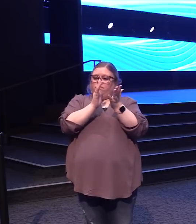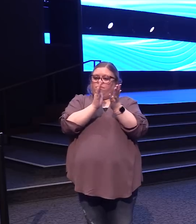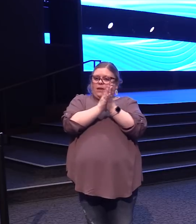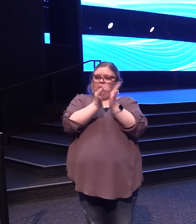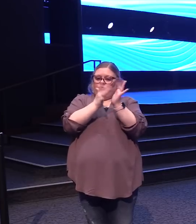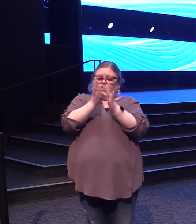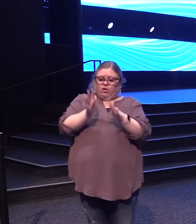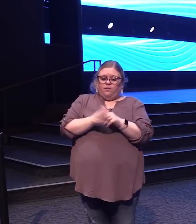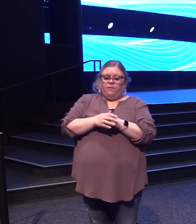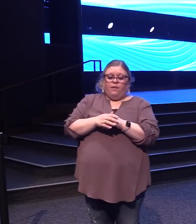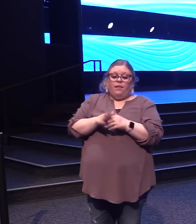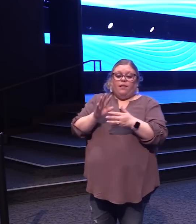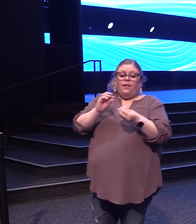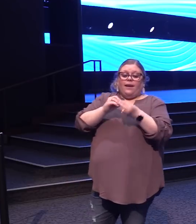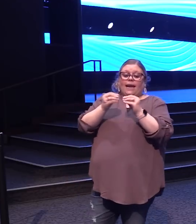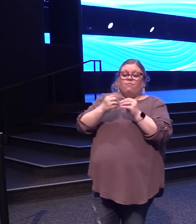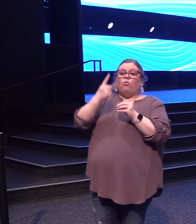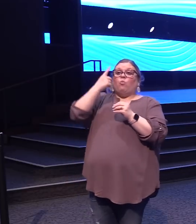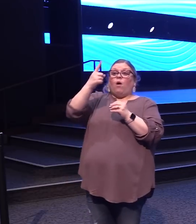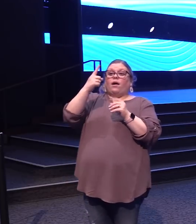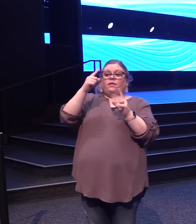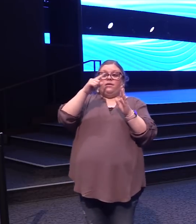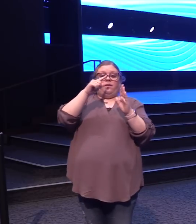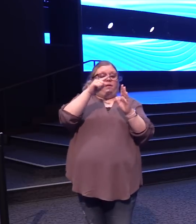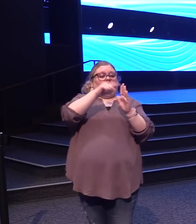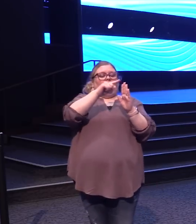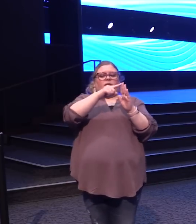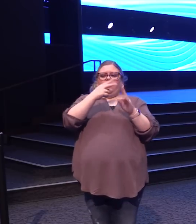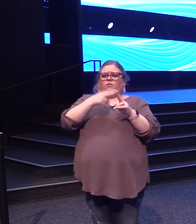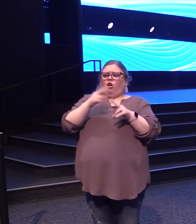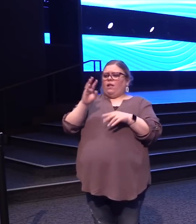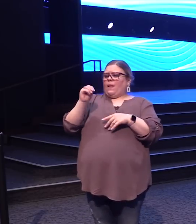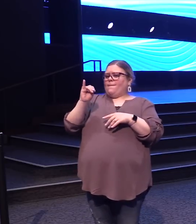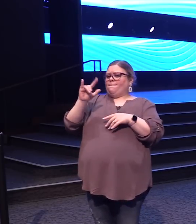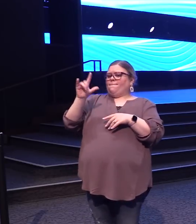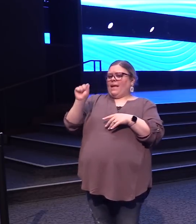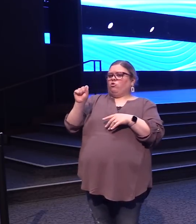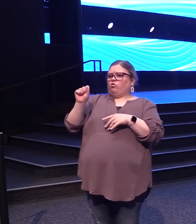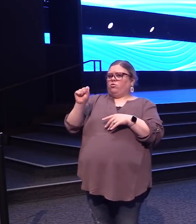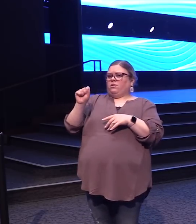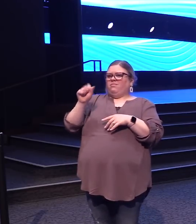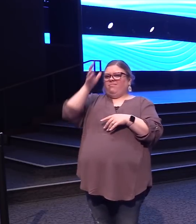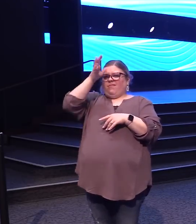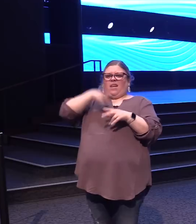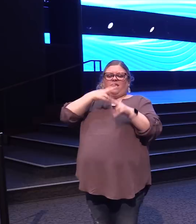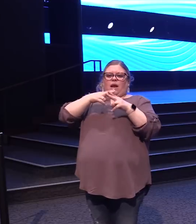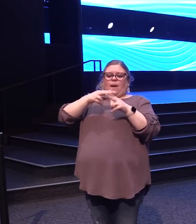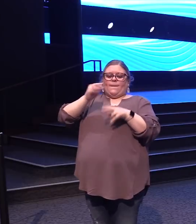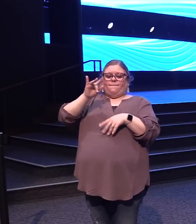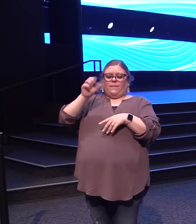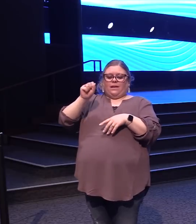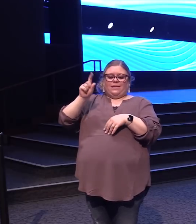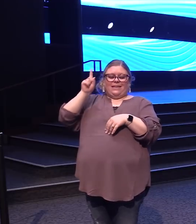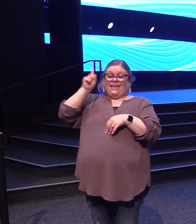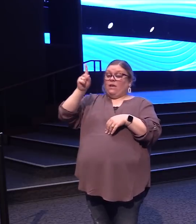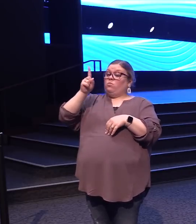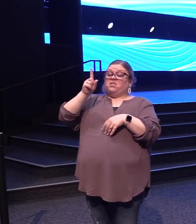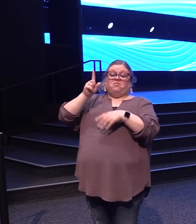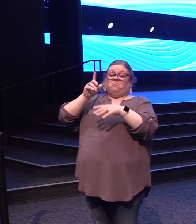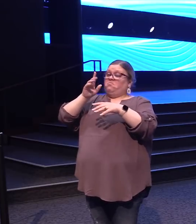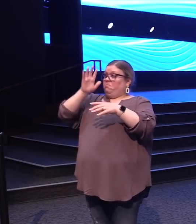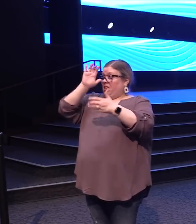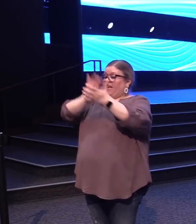And the number one person on her list was a guy called Nils. Now, Nils was a devout